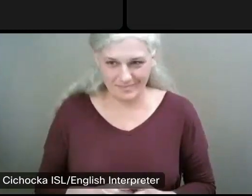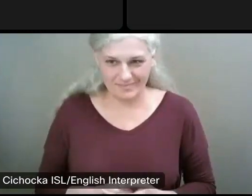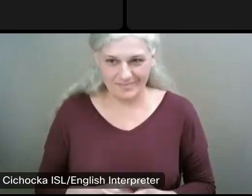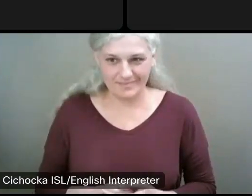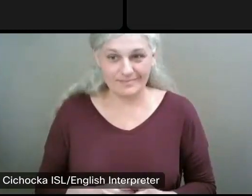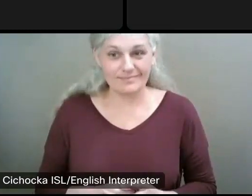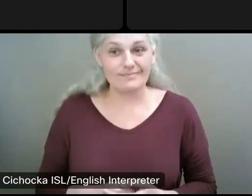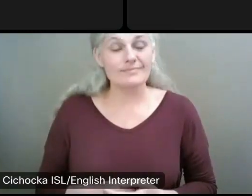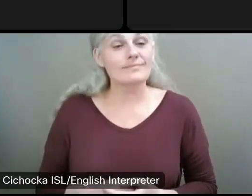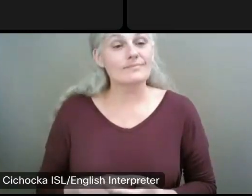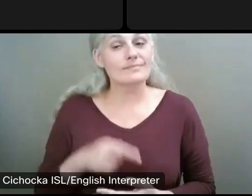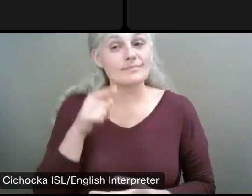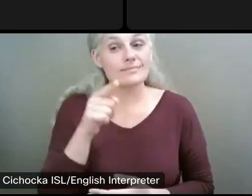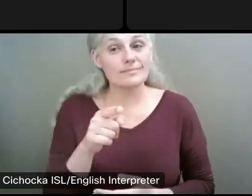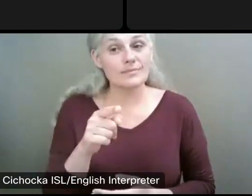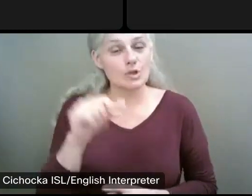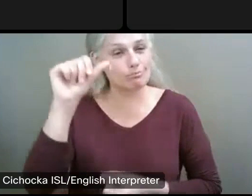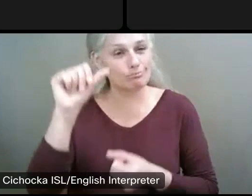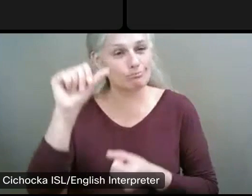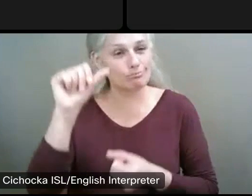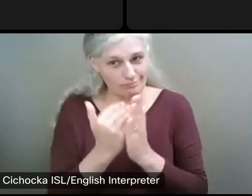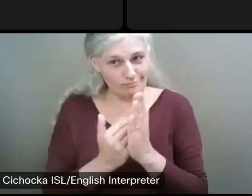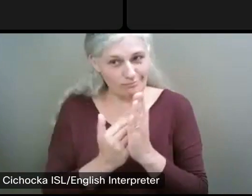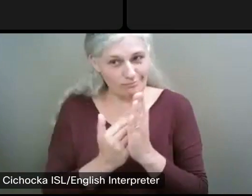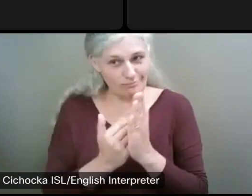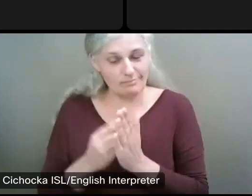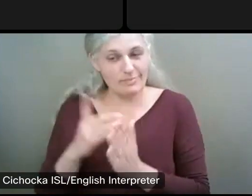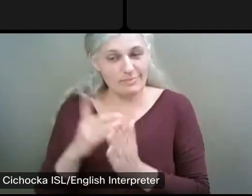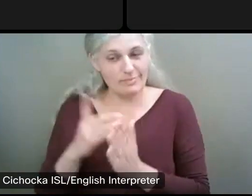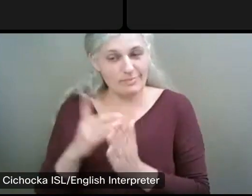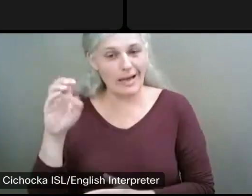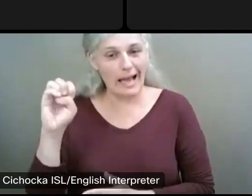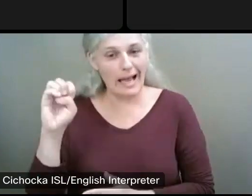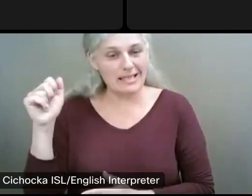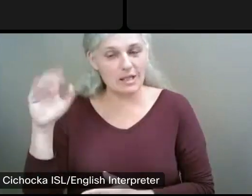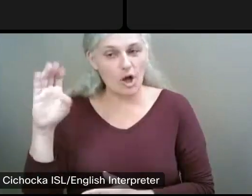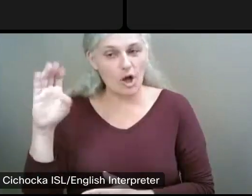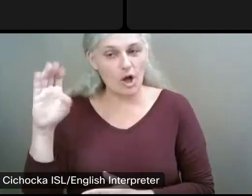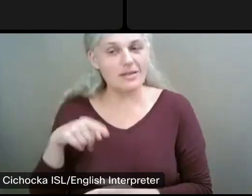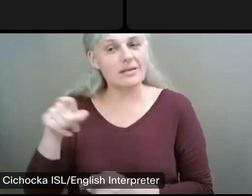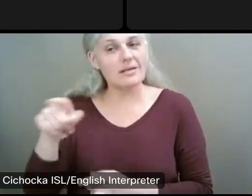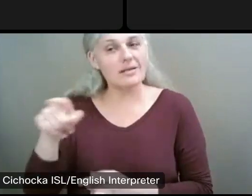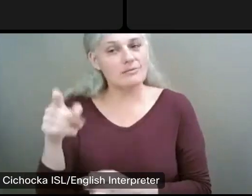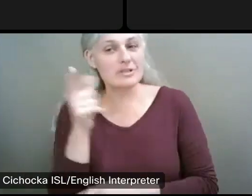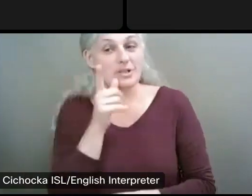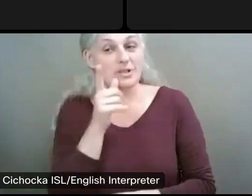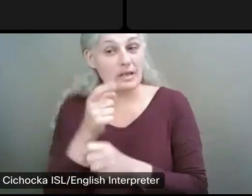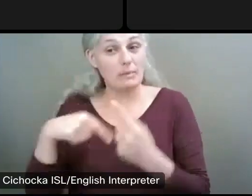You were referenced in a short snippet by Dr. Emily Connor yesterday, very recently, who was speaking on the Brendan